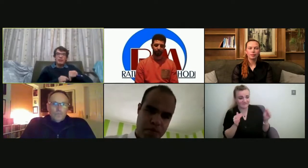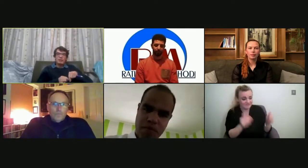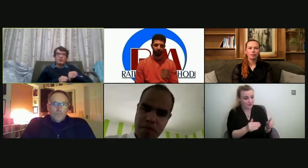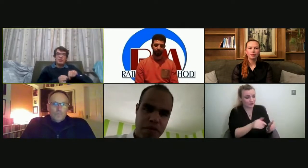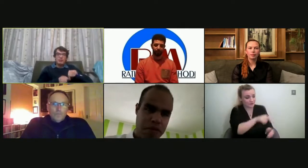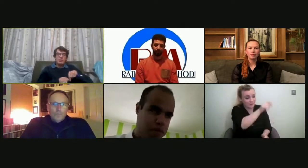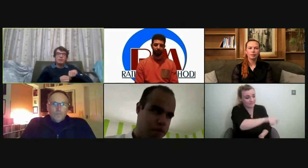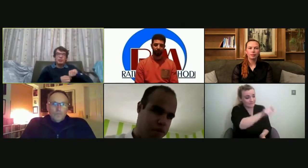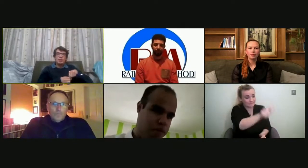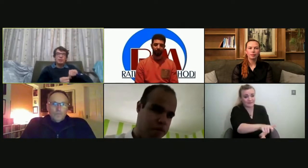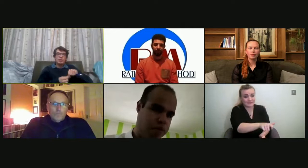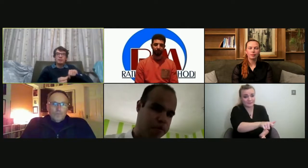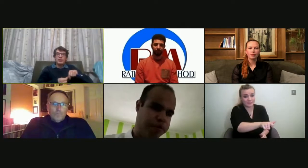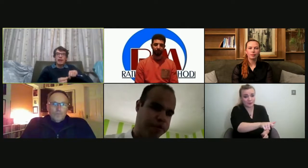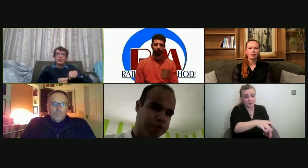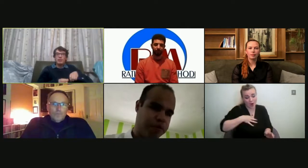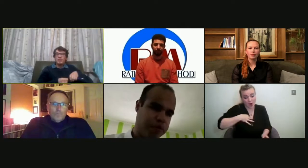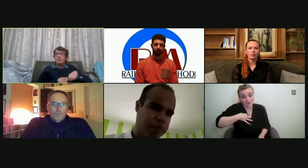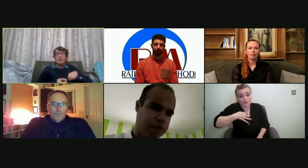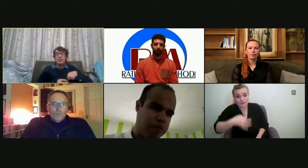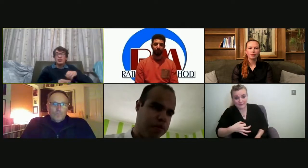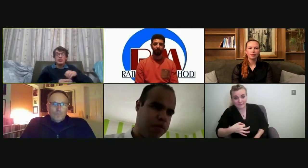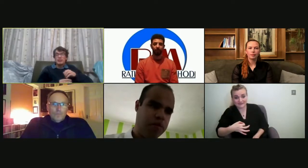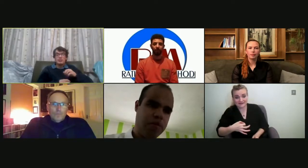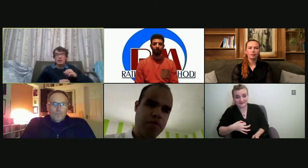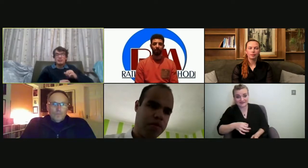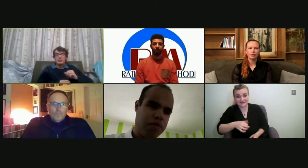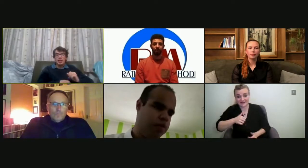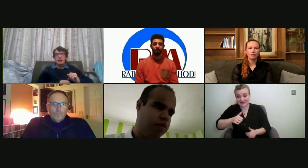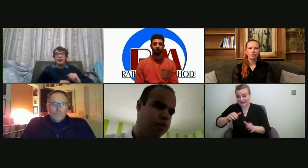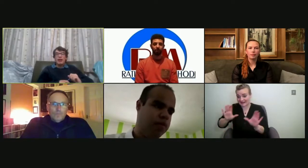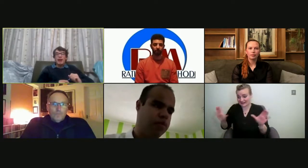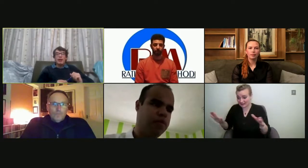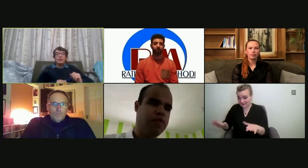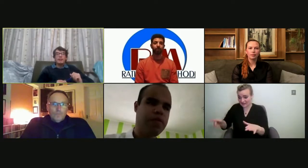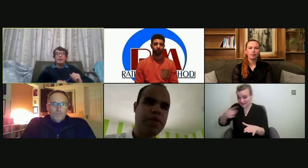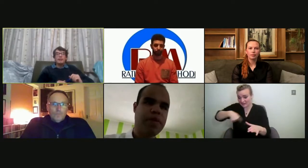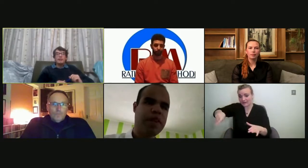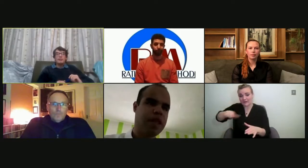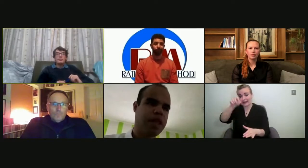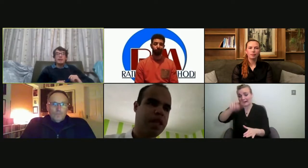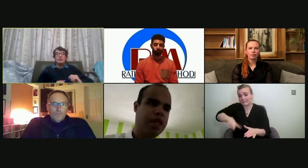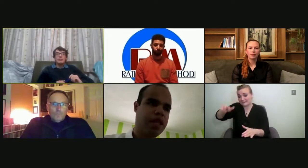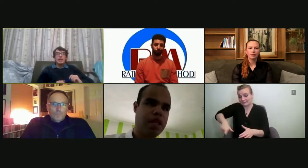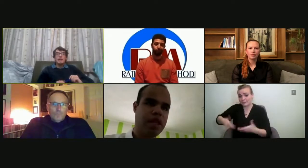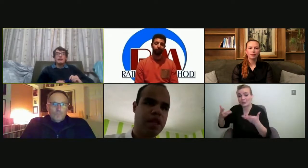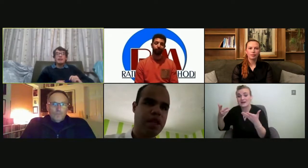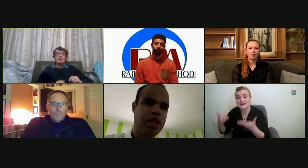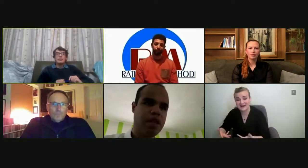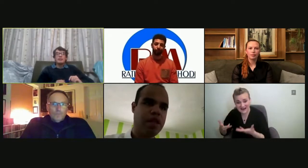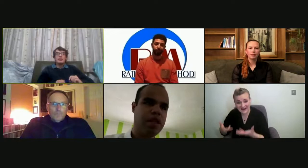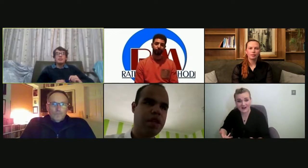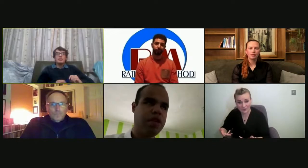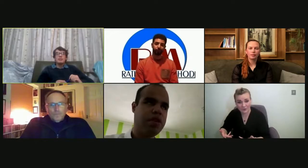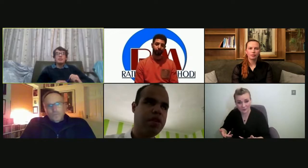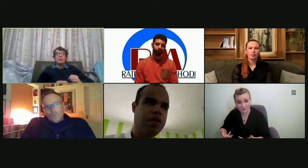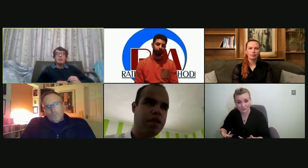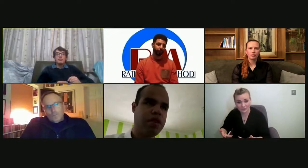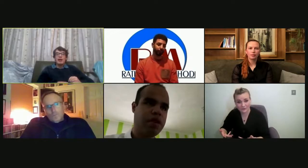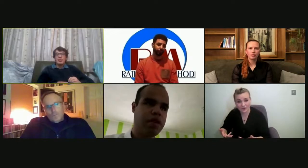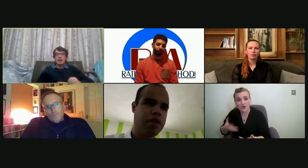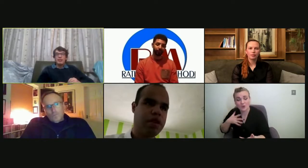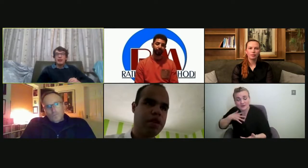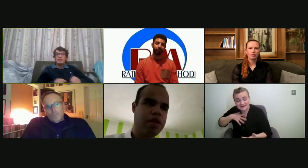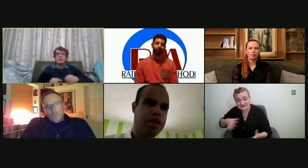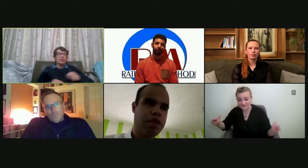the population of people in our world today, people are going to lose interest in it. And I think, especially in ballet, that is something that we don't